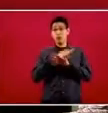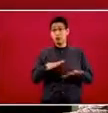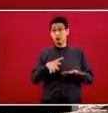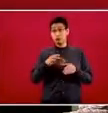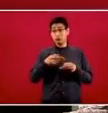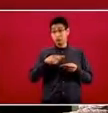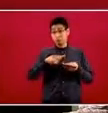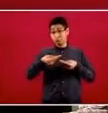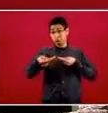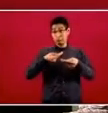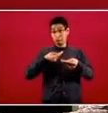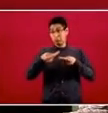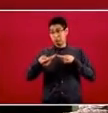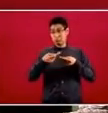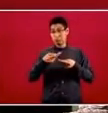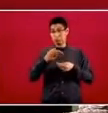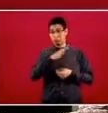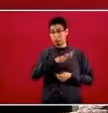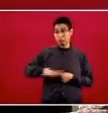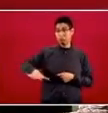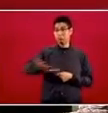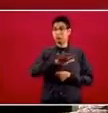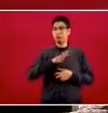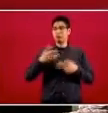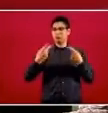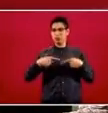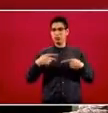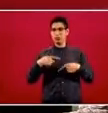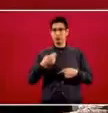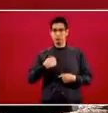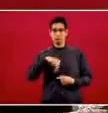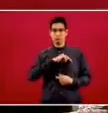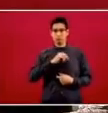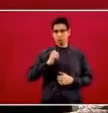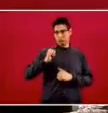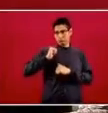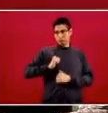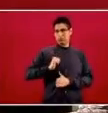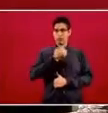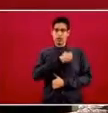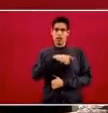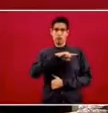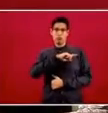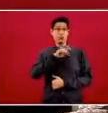application, of this app, is to facilitate the population